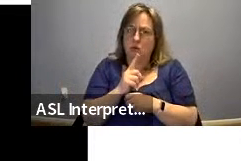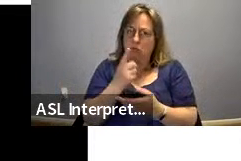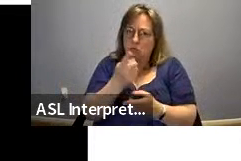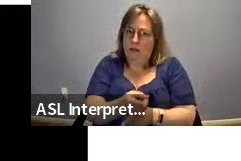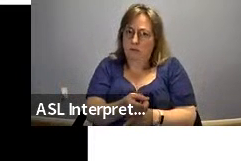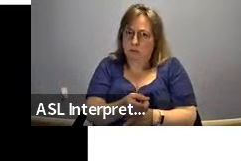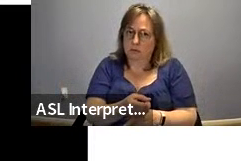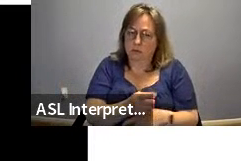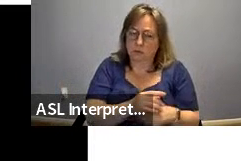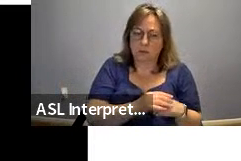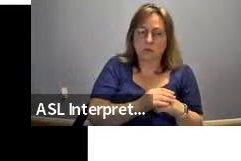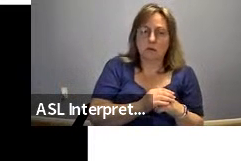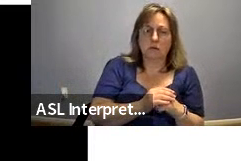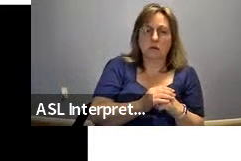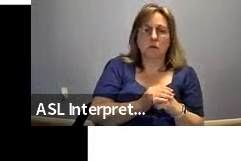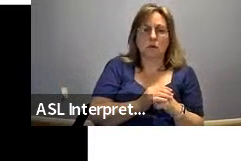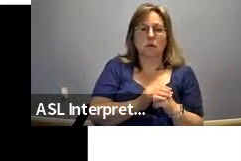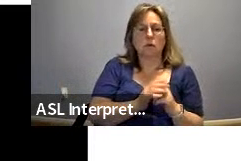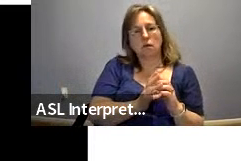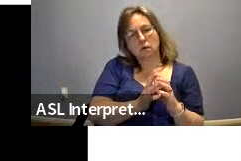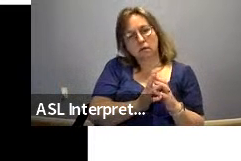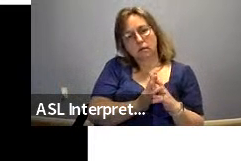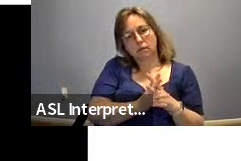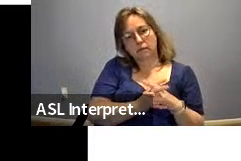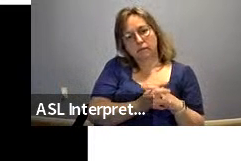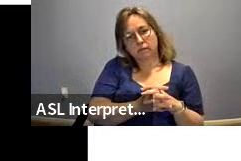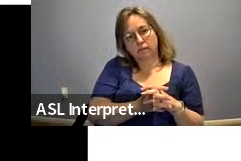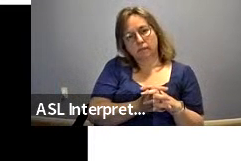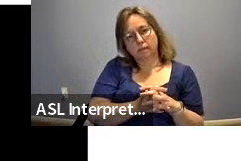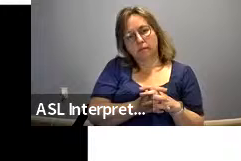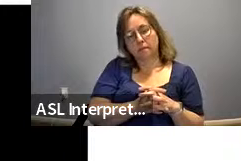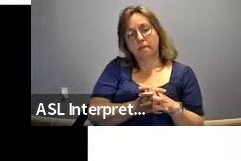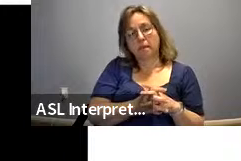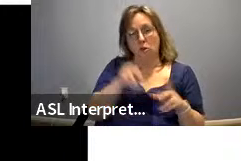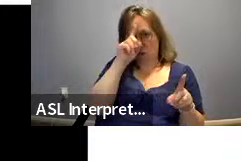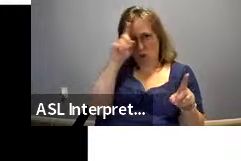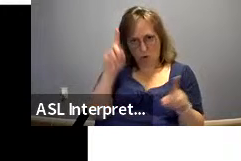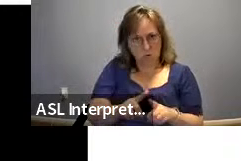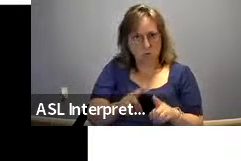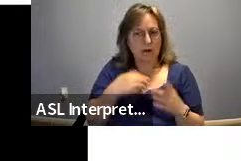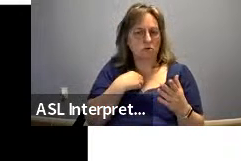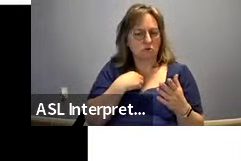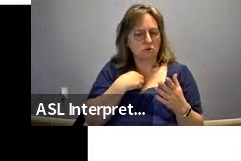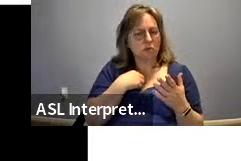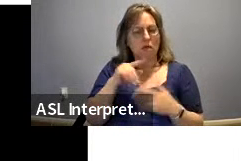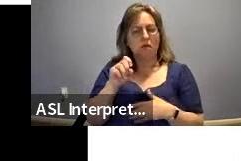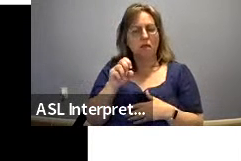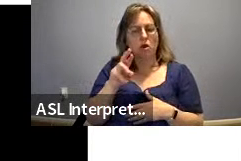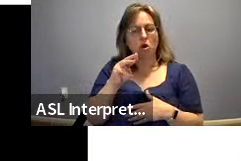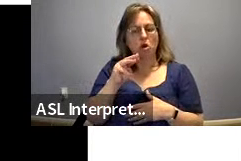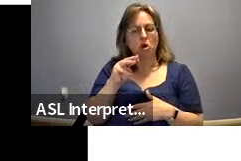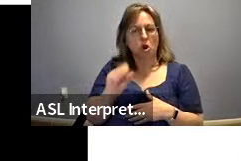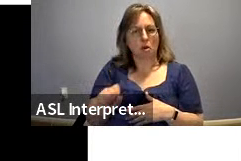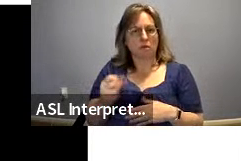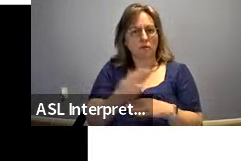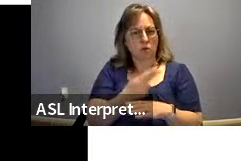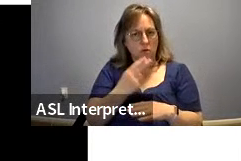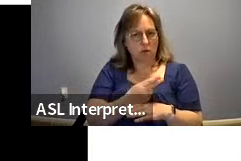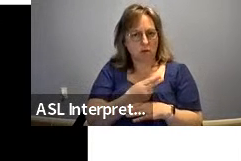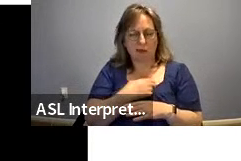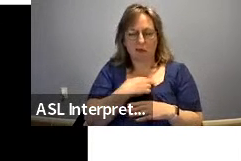in the way you type the code. You'll agree to the terms of use and service, and then click Start